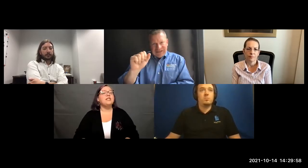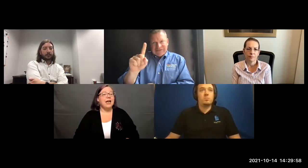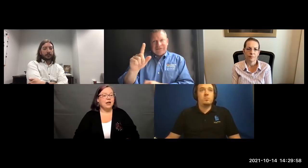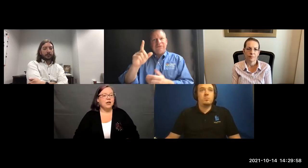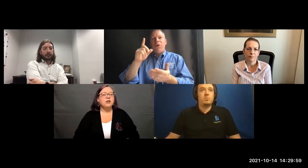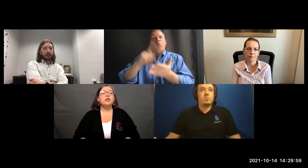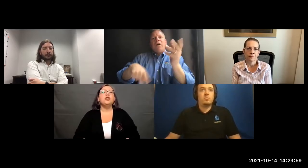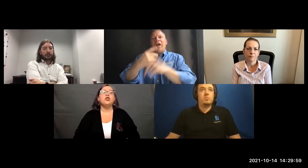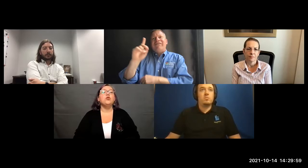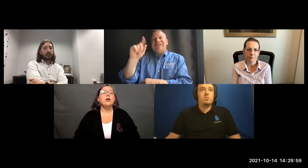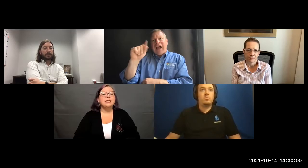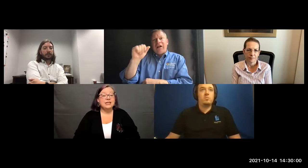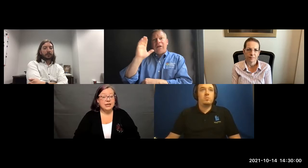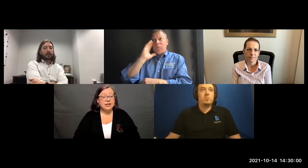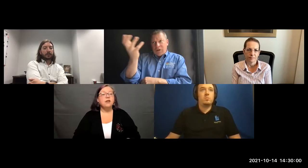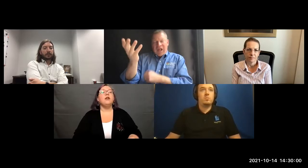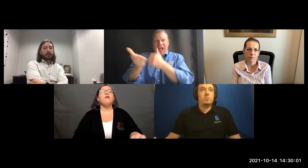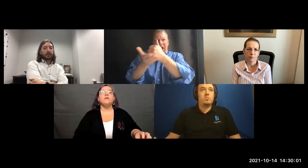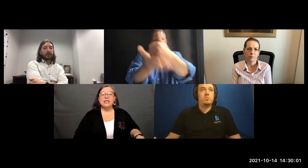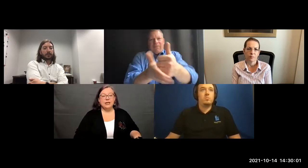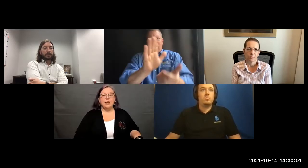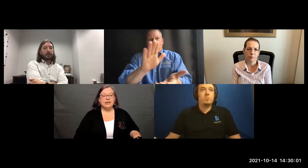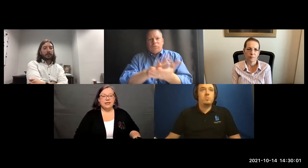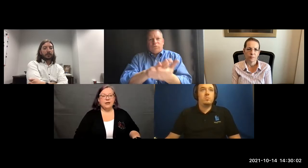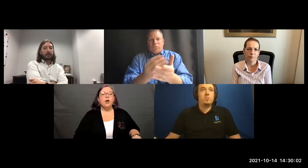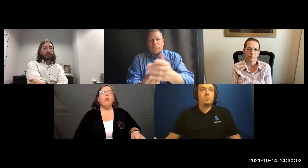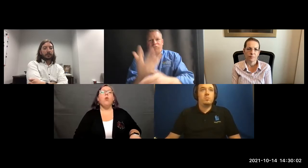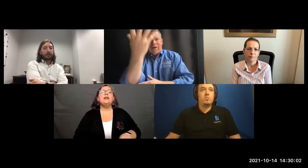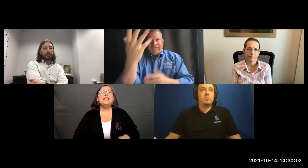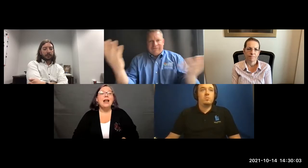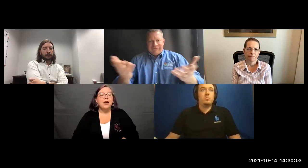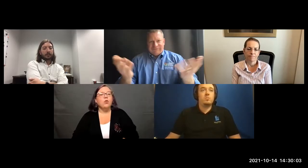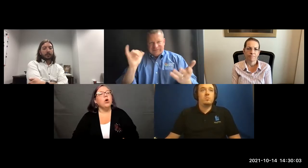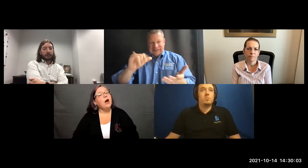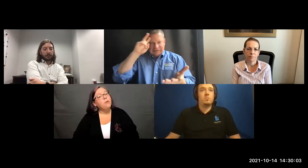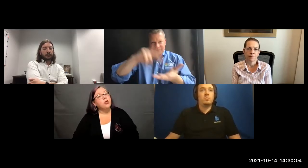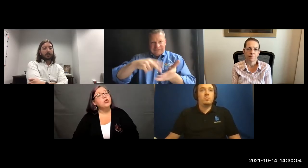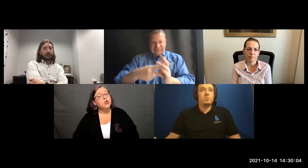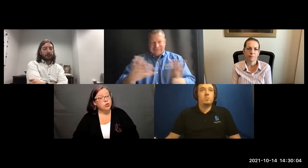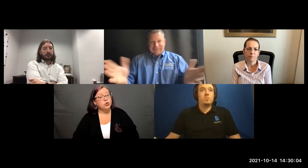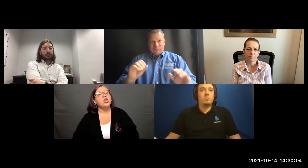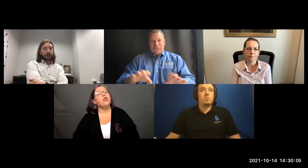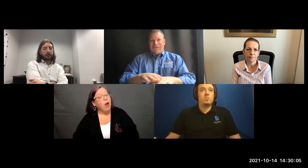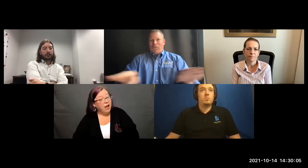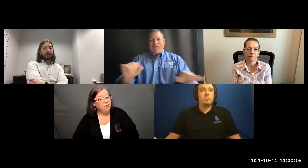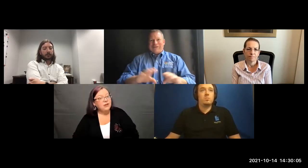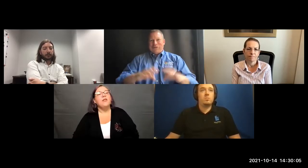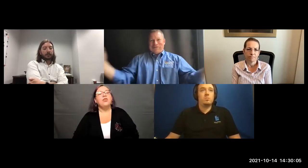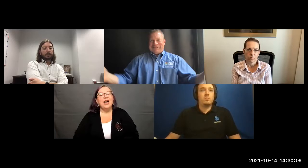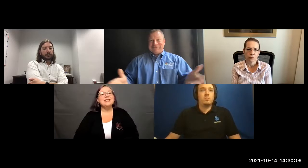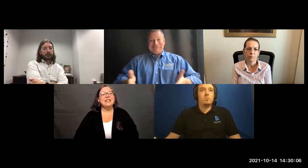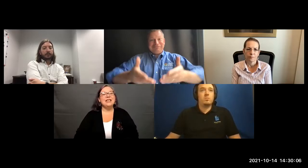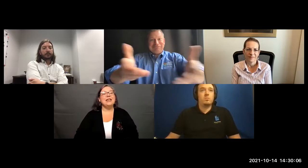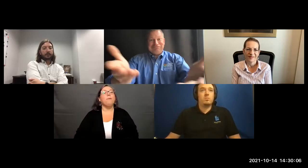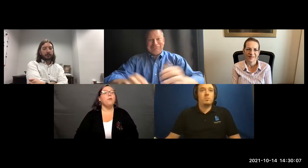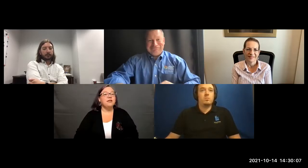type of data do you want to see from CEASD? What data will help your schools thrive?